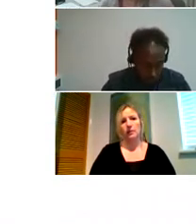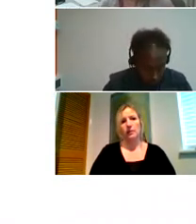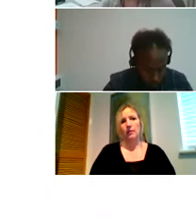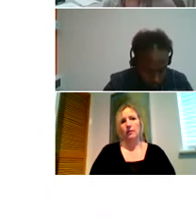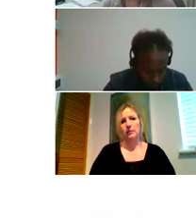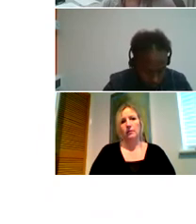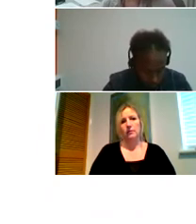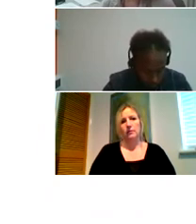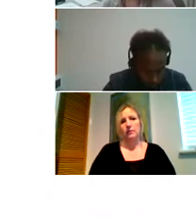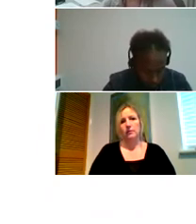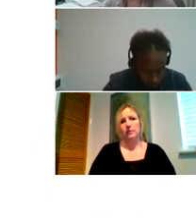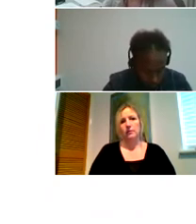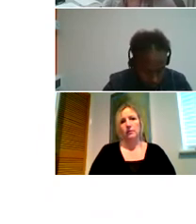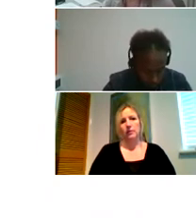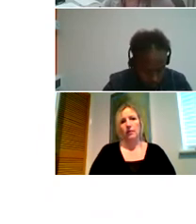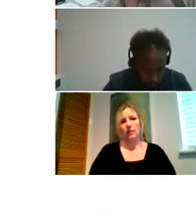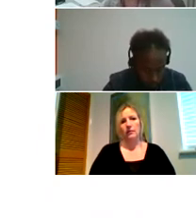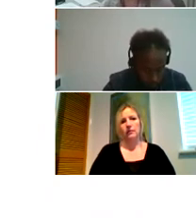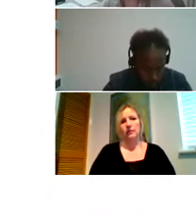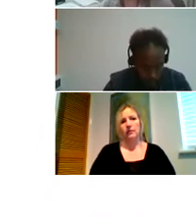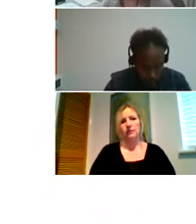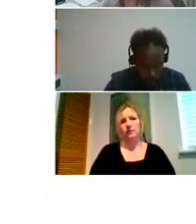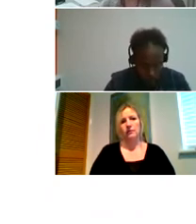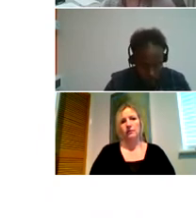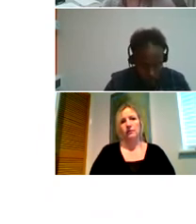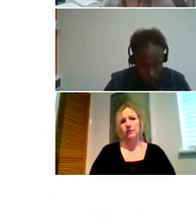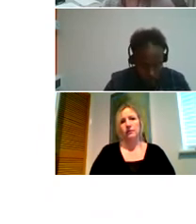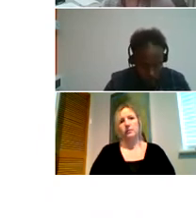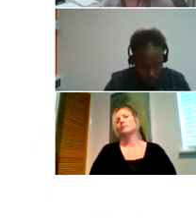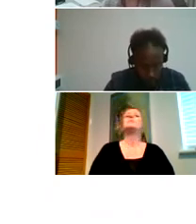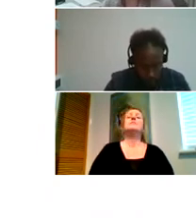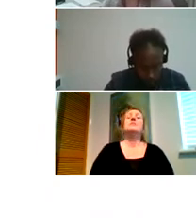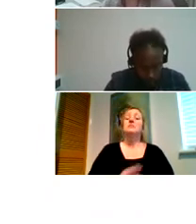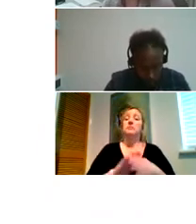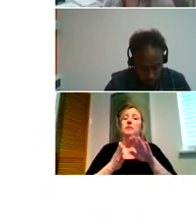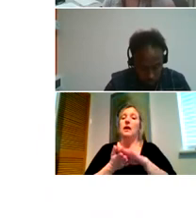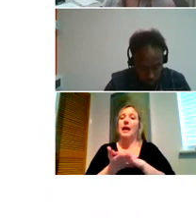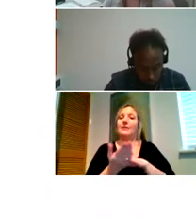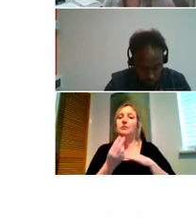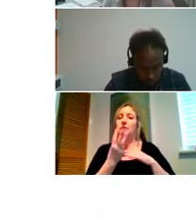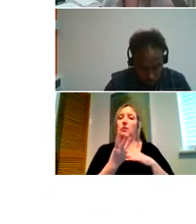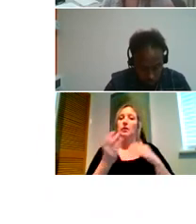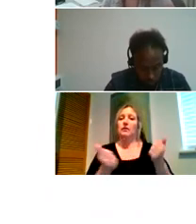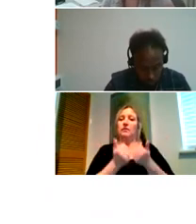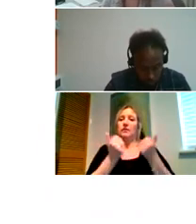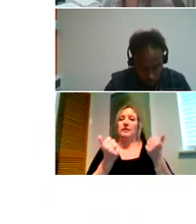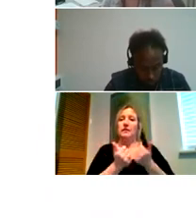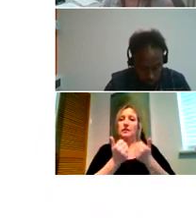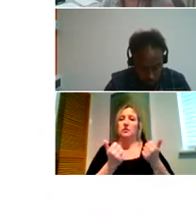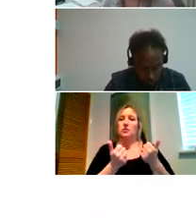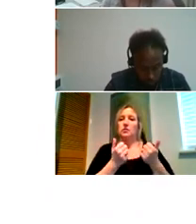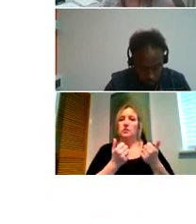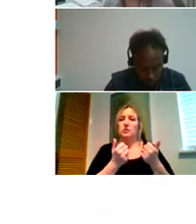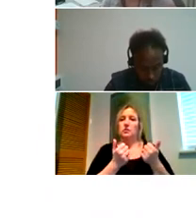Progression again, after you have completed entry three with us, 16 to 19, we will offer